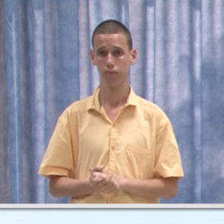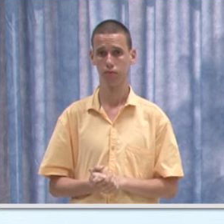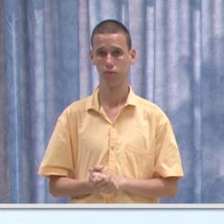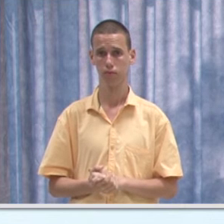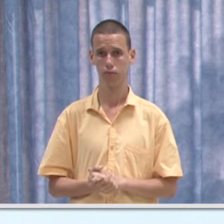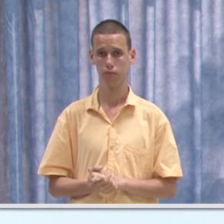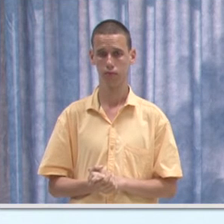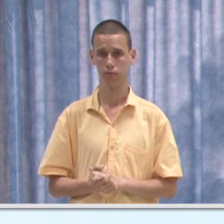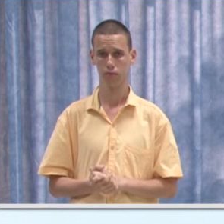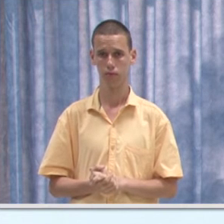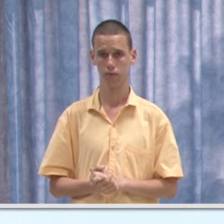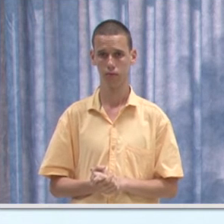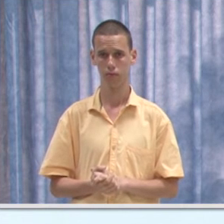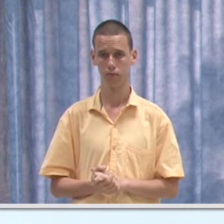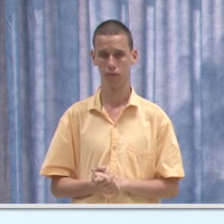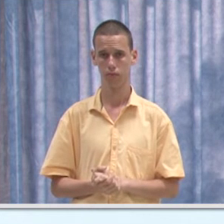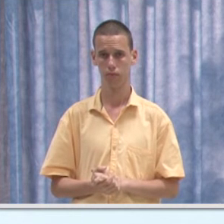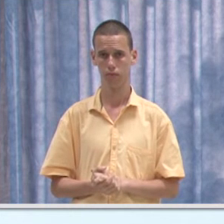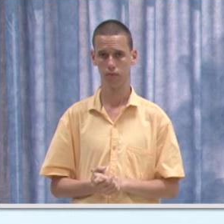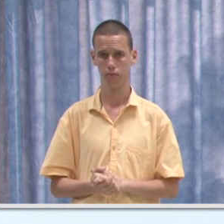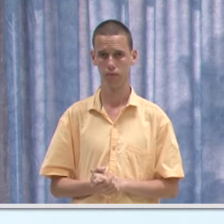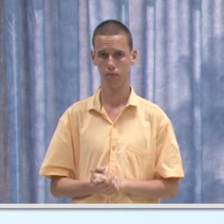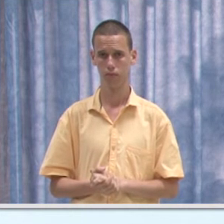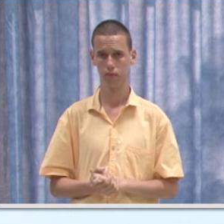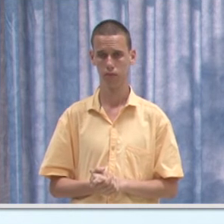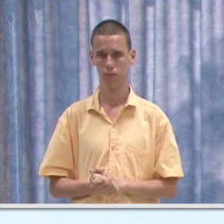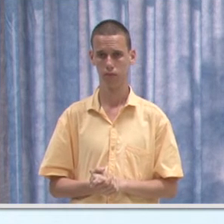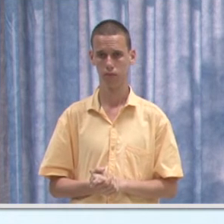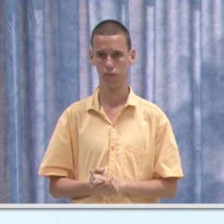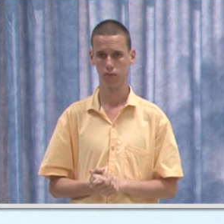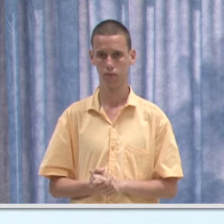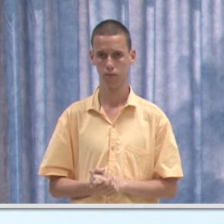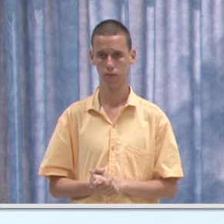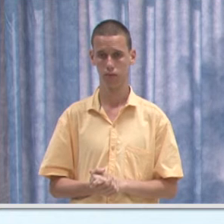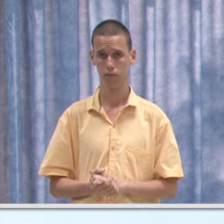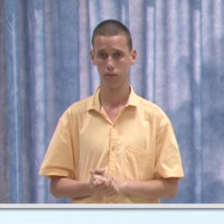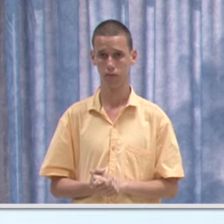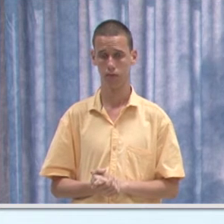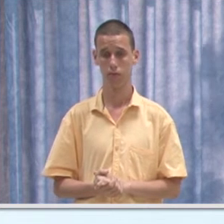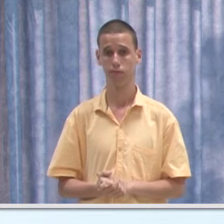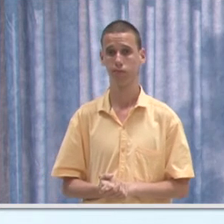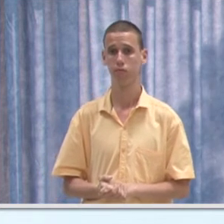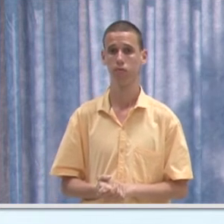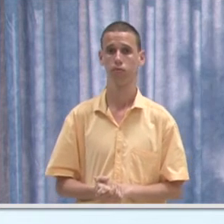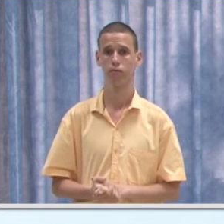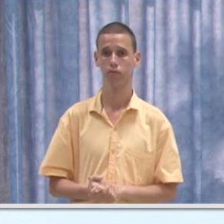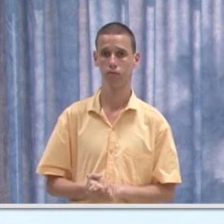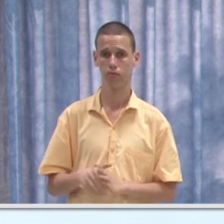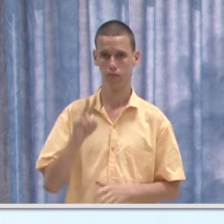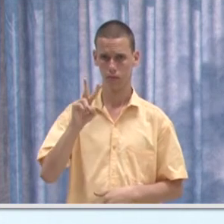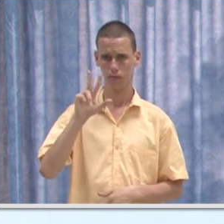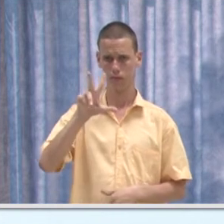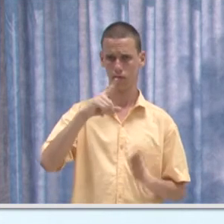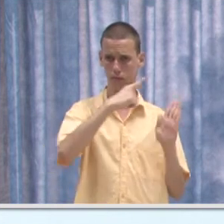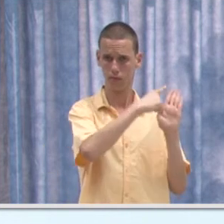these big batches of the drug that were brought over from India 2-3 weeks ago now, I think, were they brought over